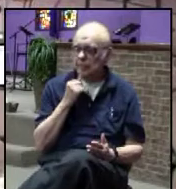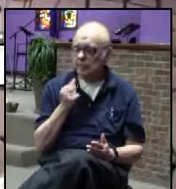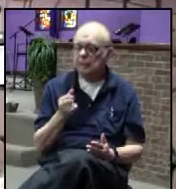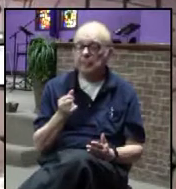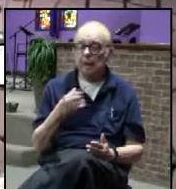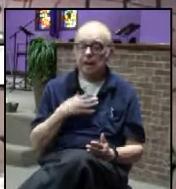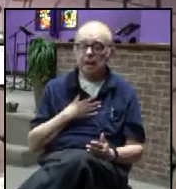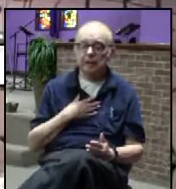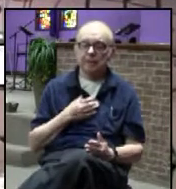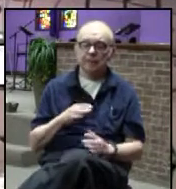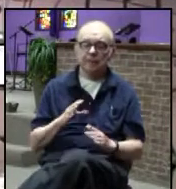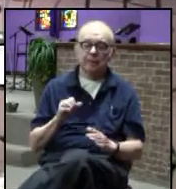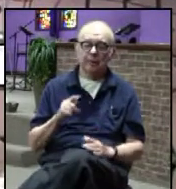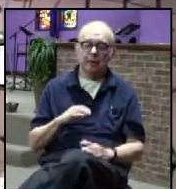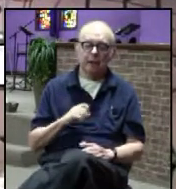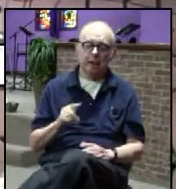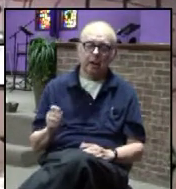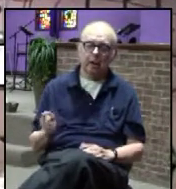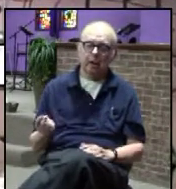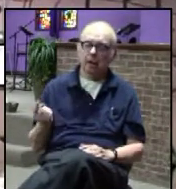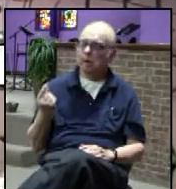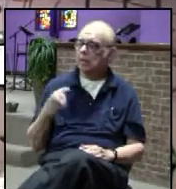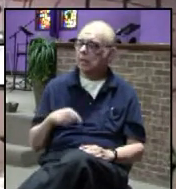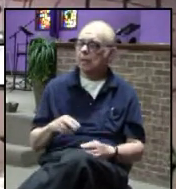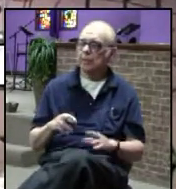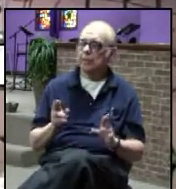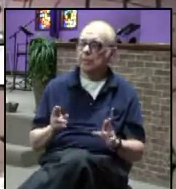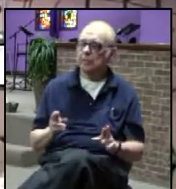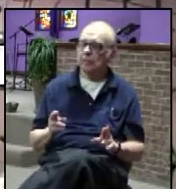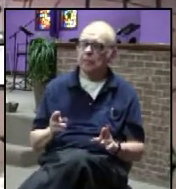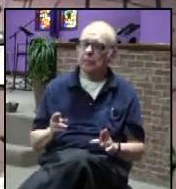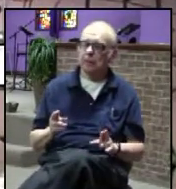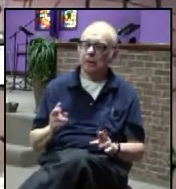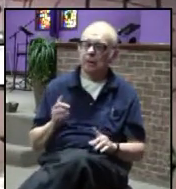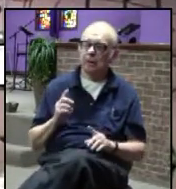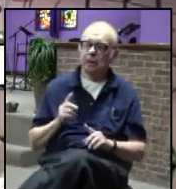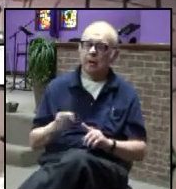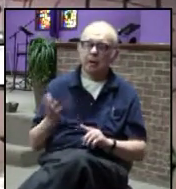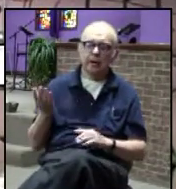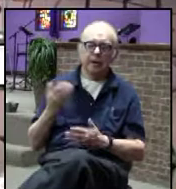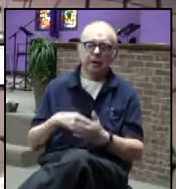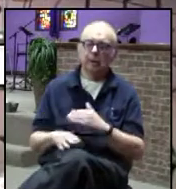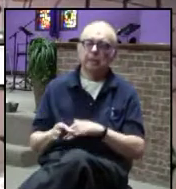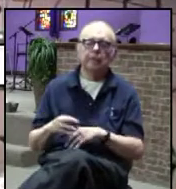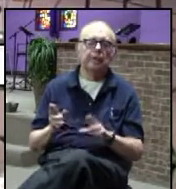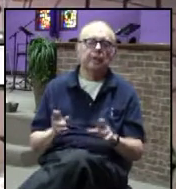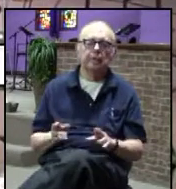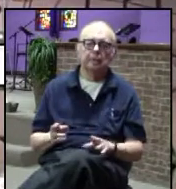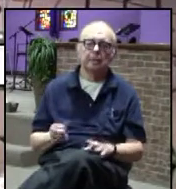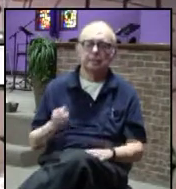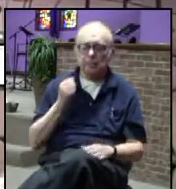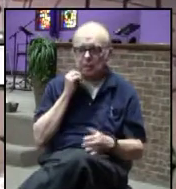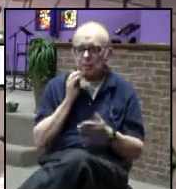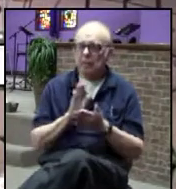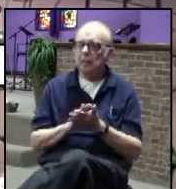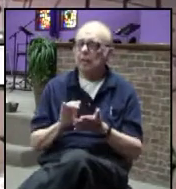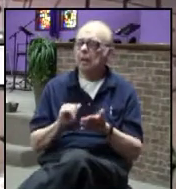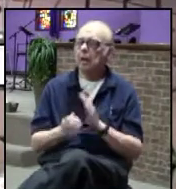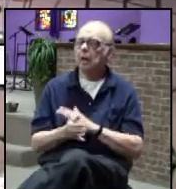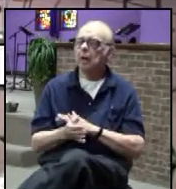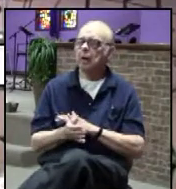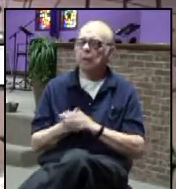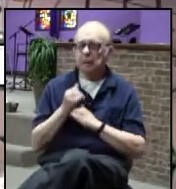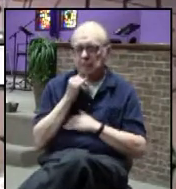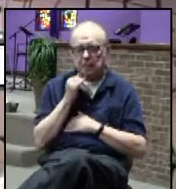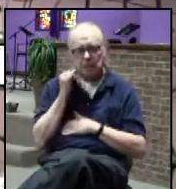chest, come to this room. And I can't get everything in this room. My wife told me this